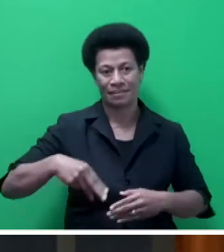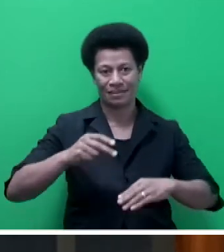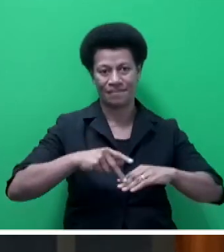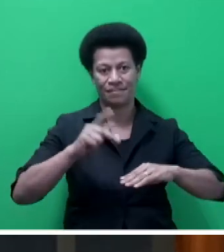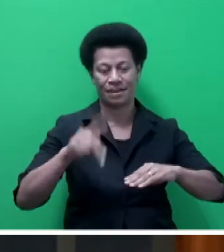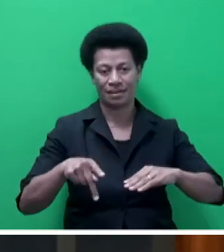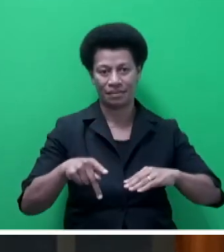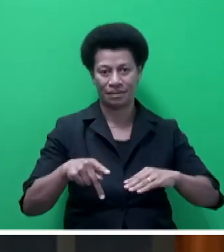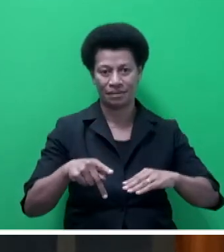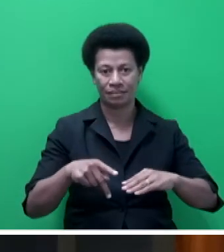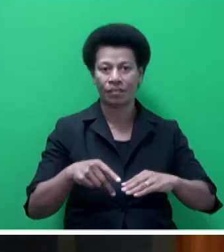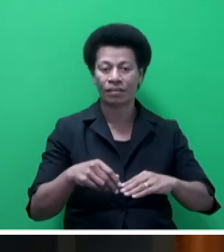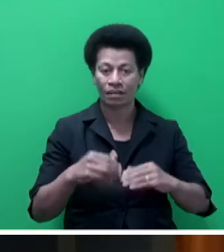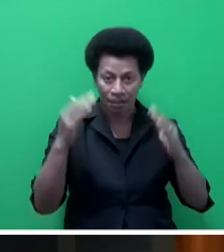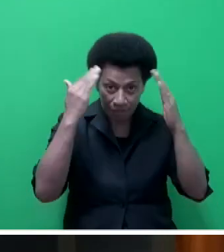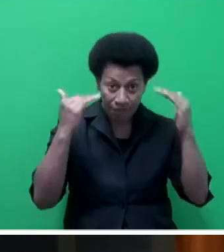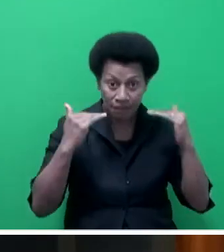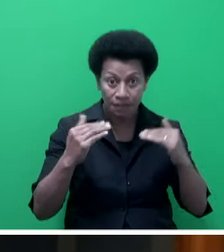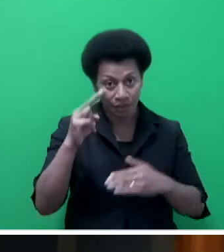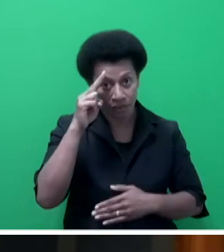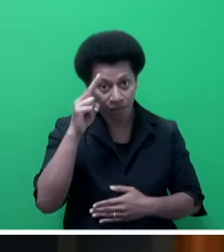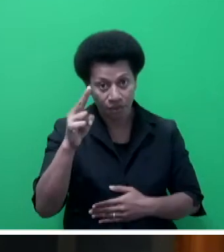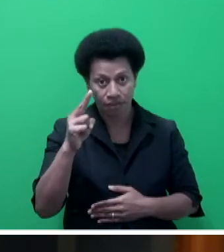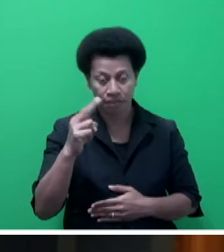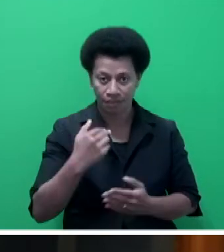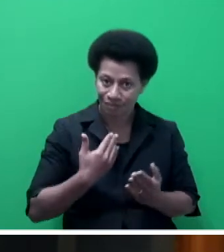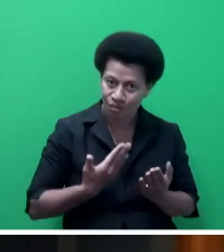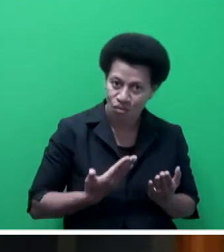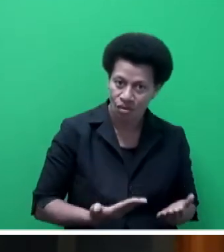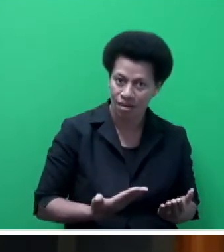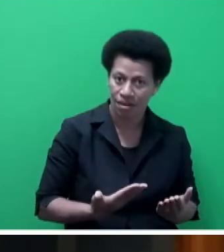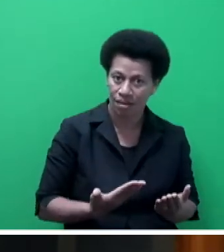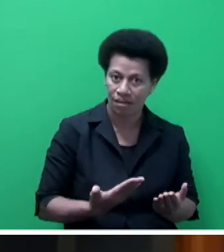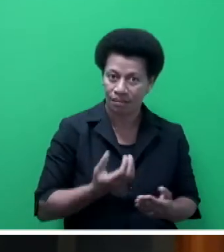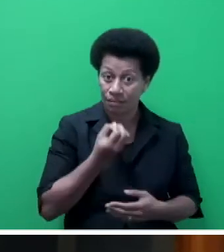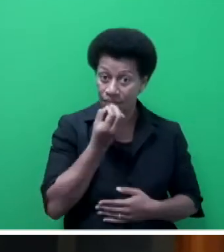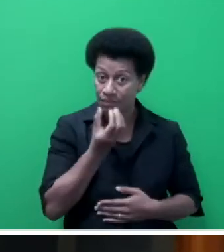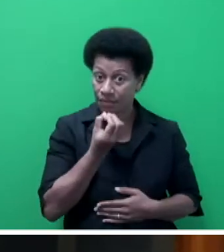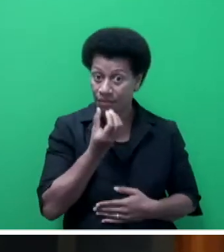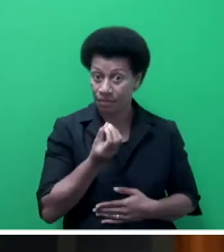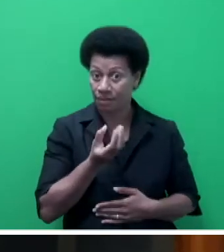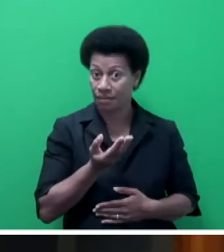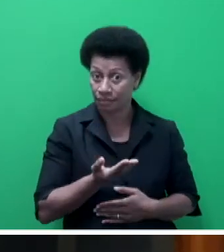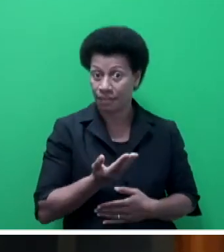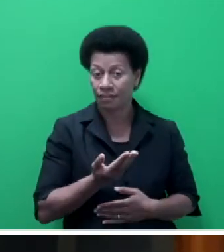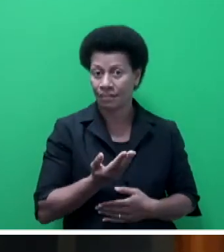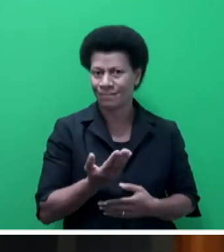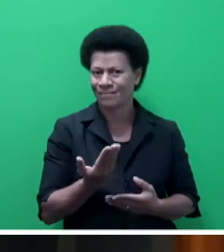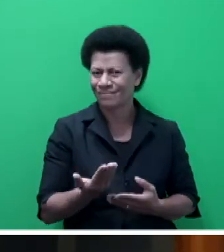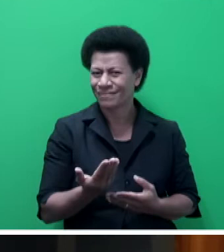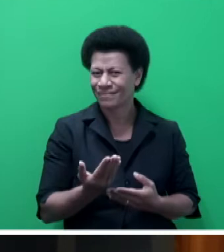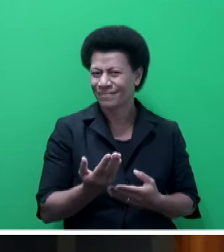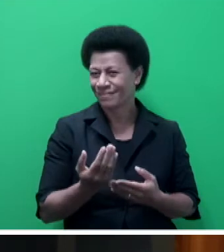Mr. Speaker, say, I'm honoured to address this August House on the recent Youth Climate Action